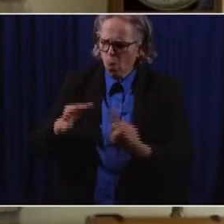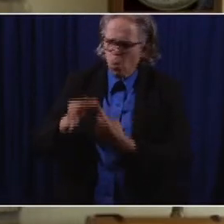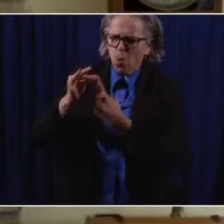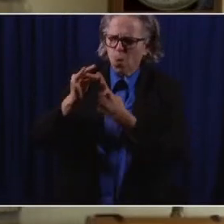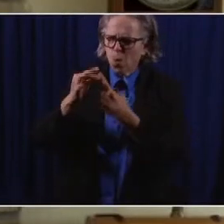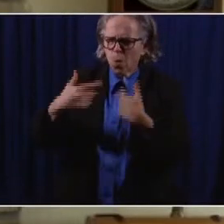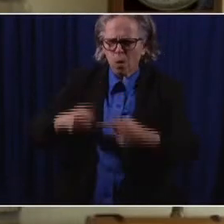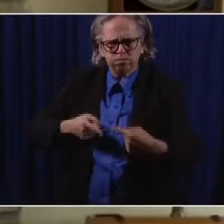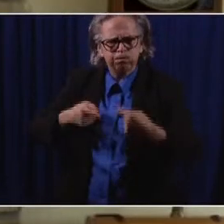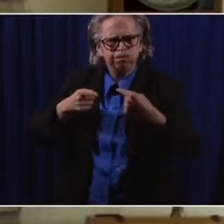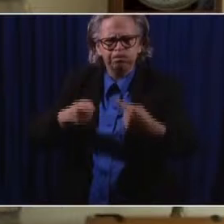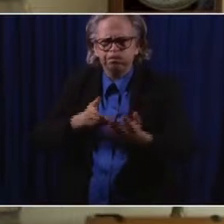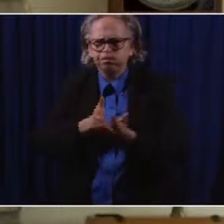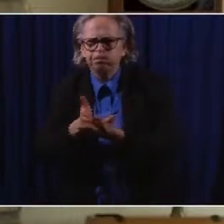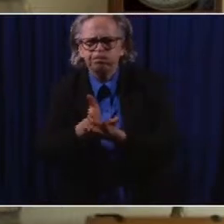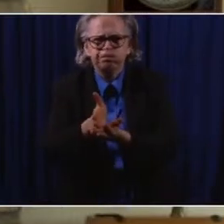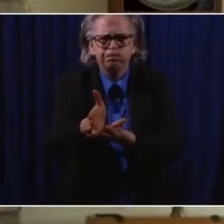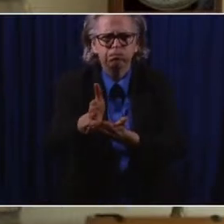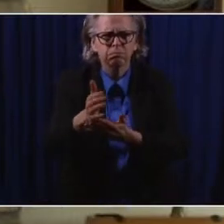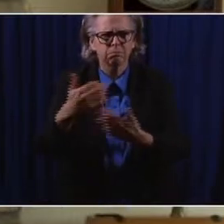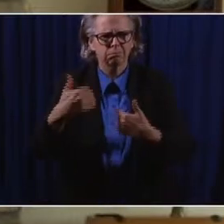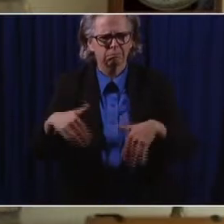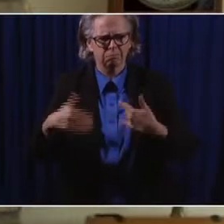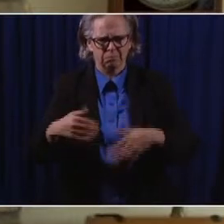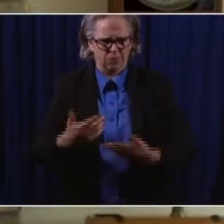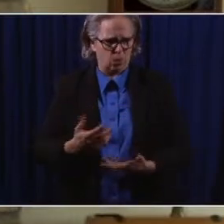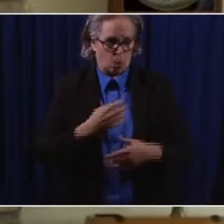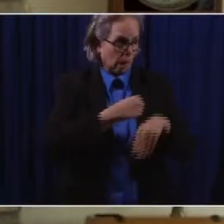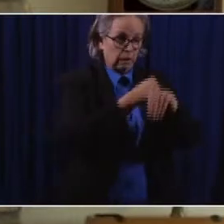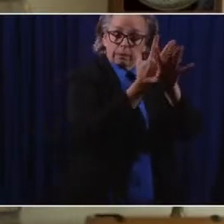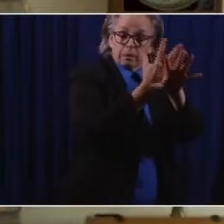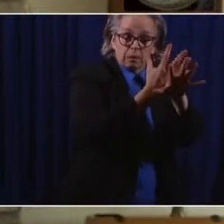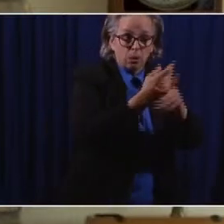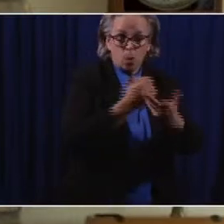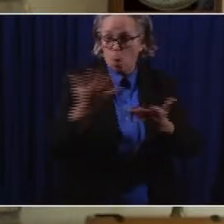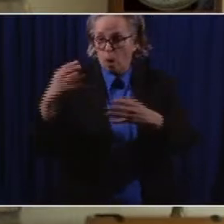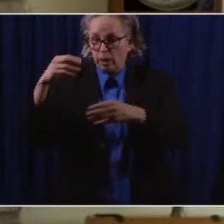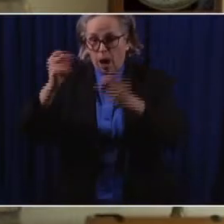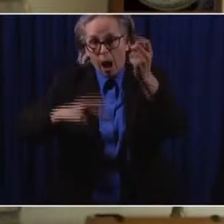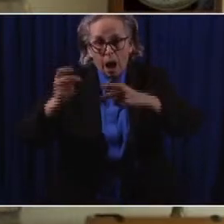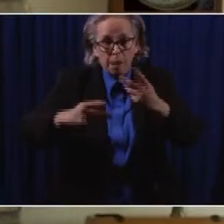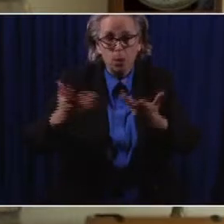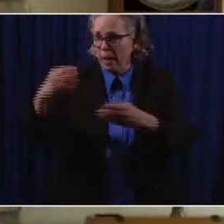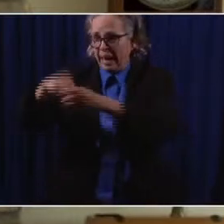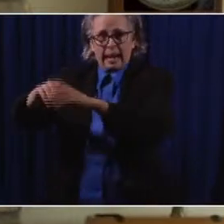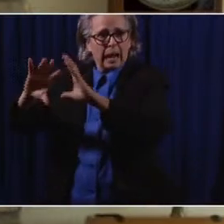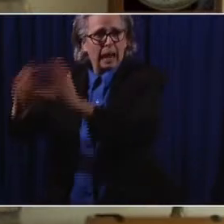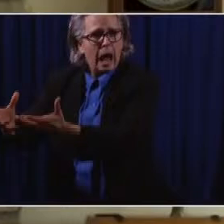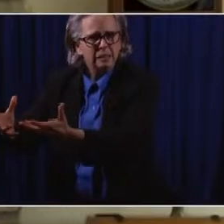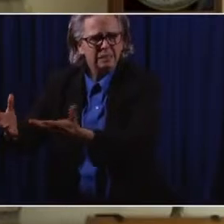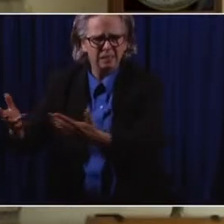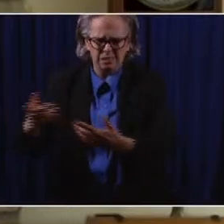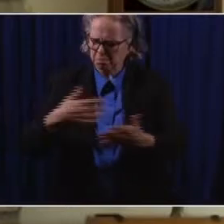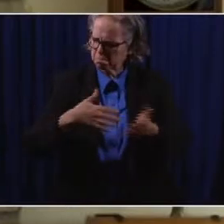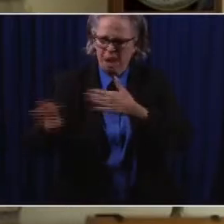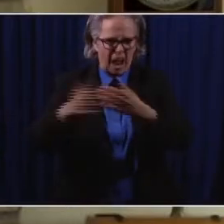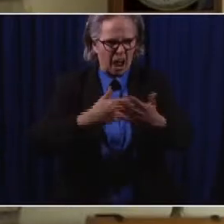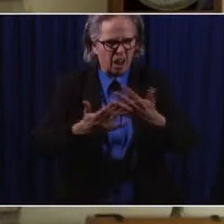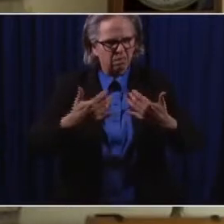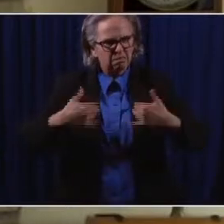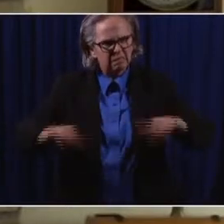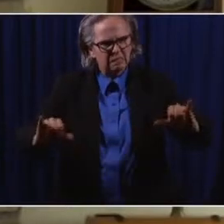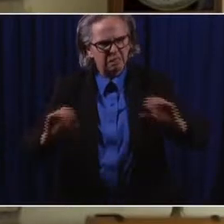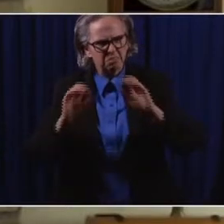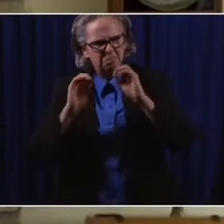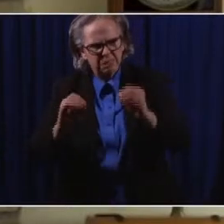Whether it's juggling distance education, hybrid or in-person teaching, helping students manage their feelings, their mental